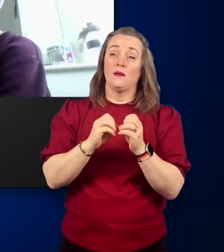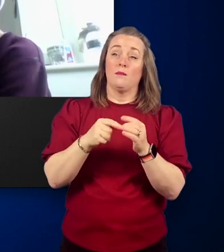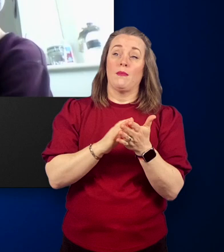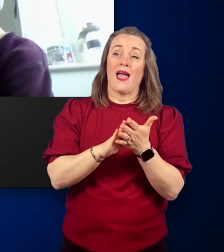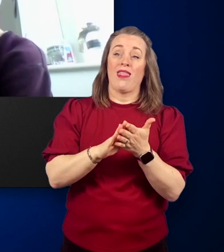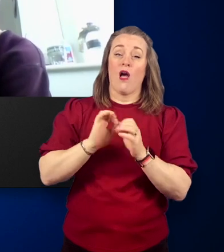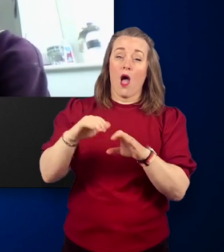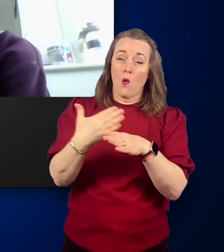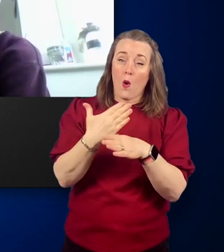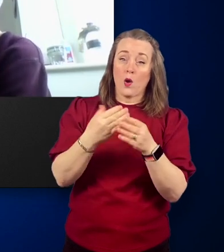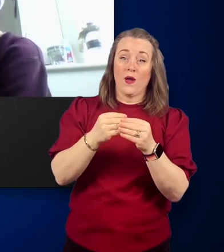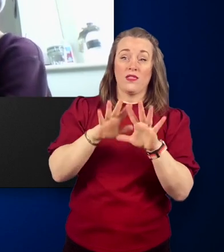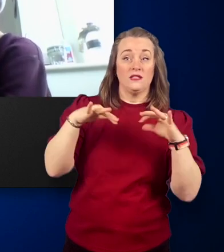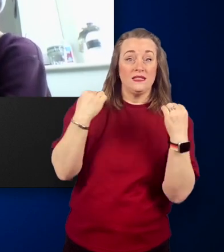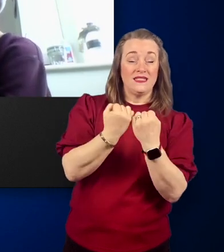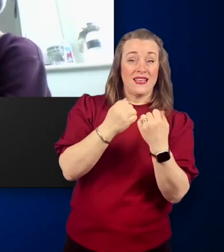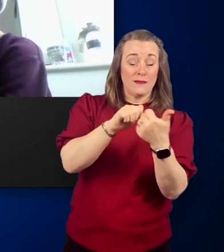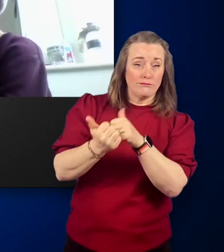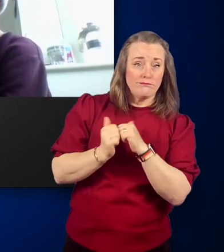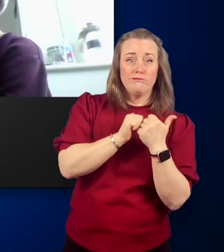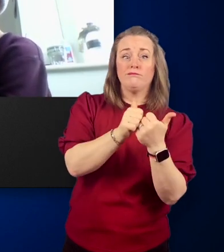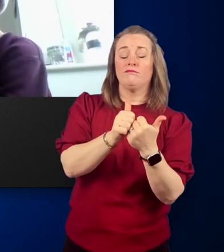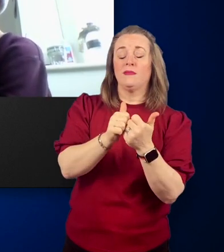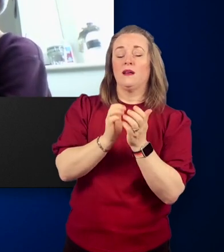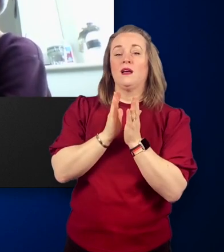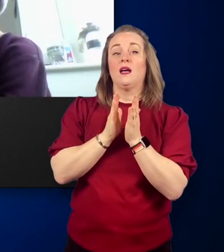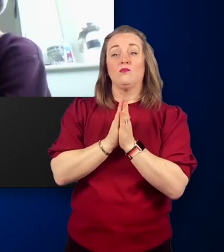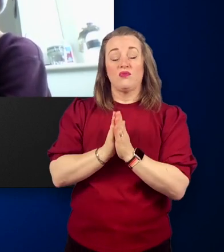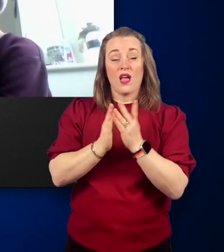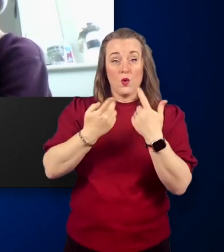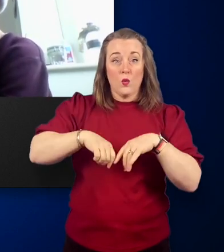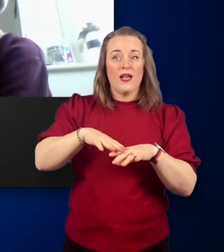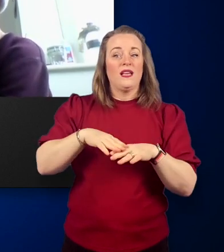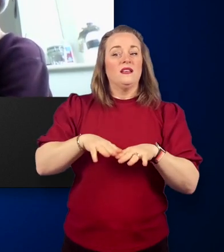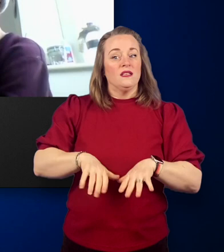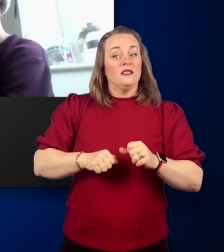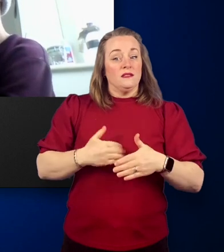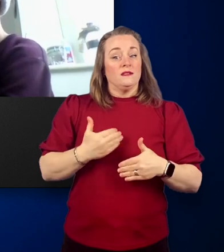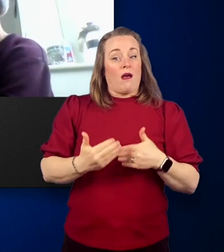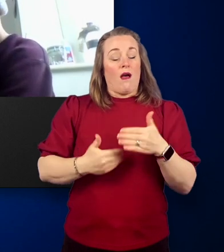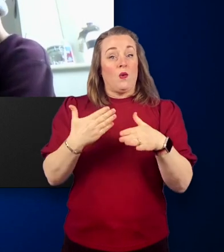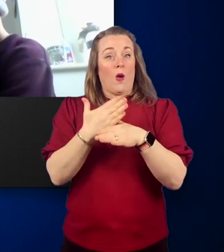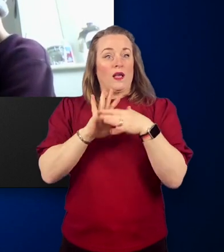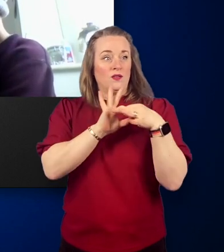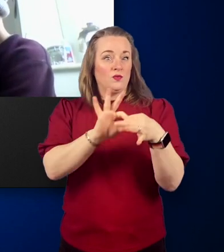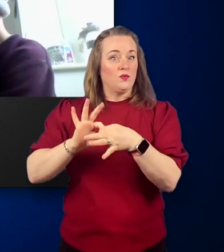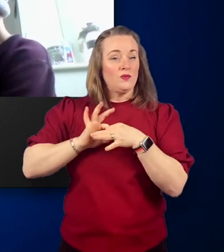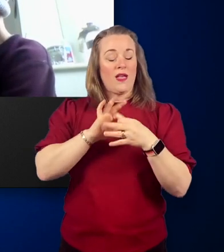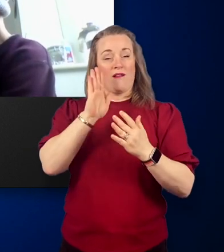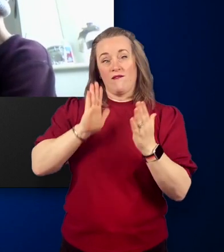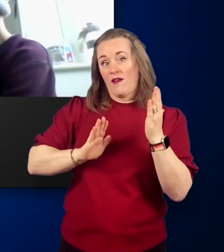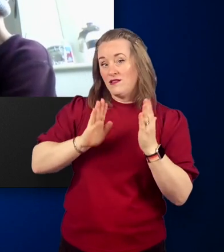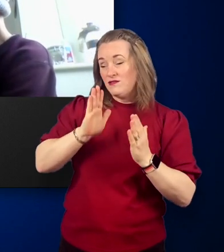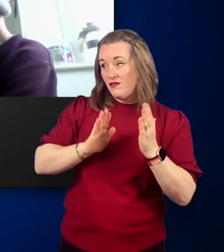the rest of the team. I pray that as we start coming face to face and working face to face, I pray